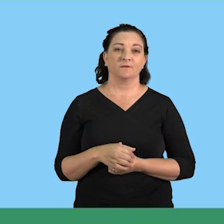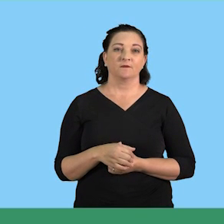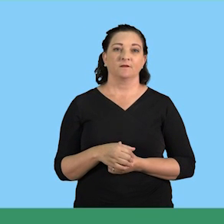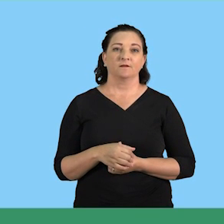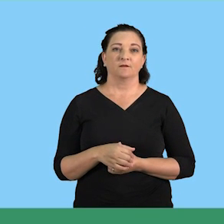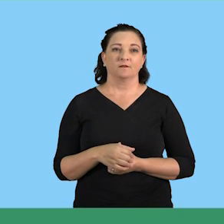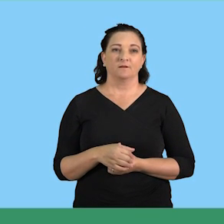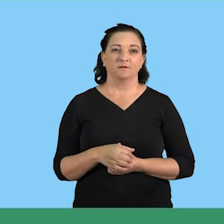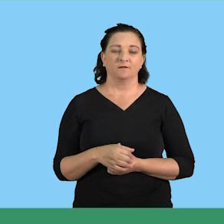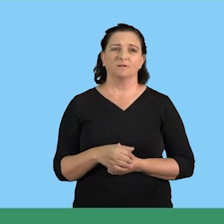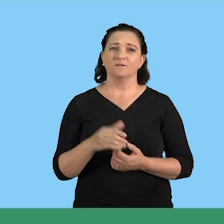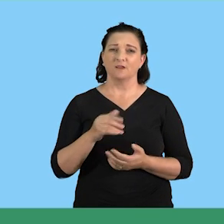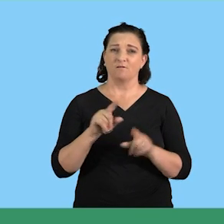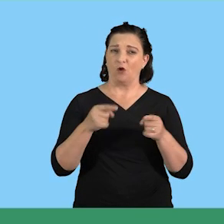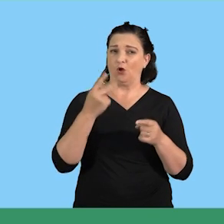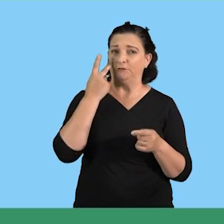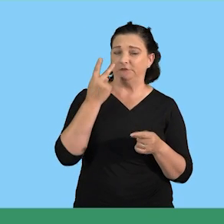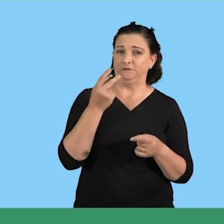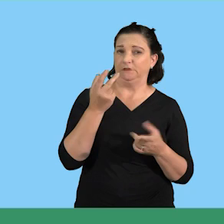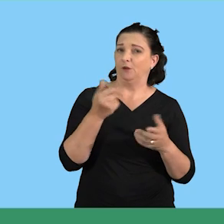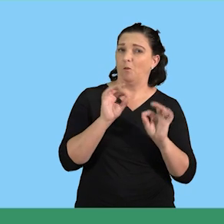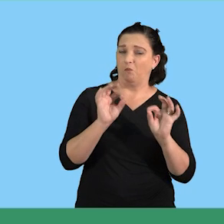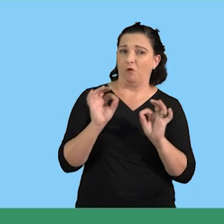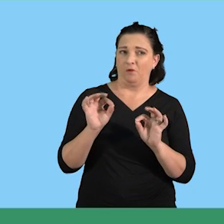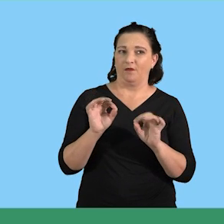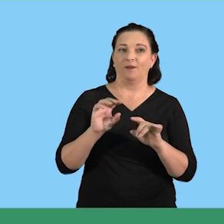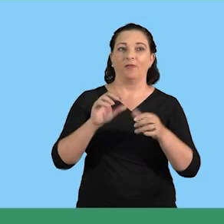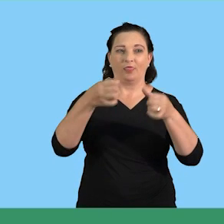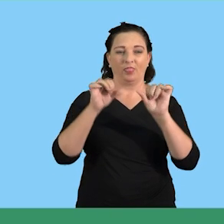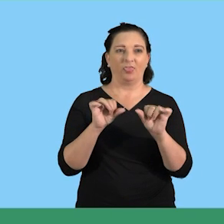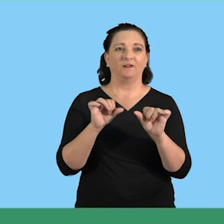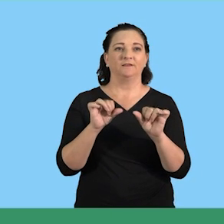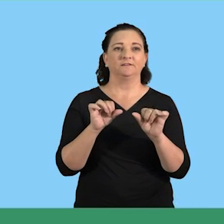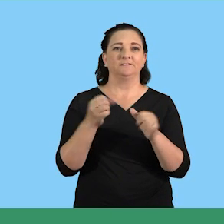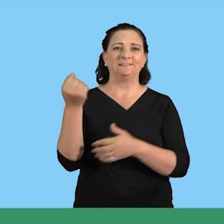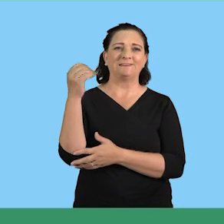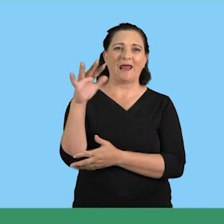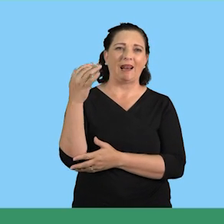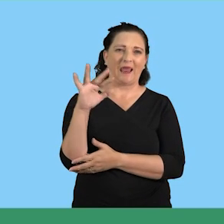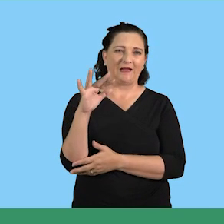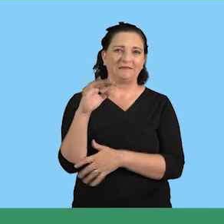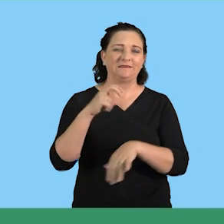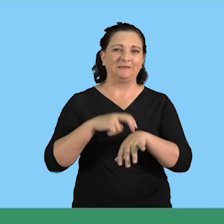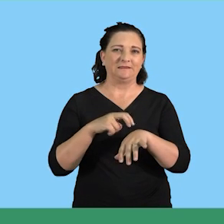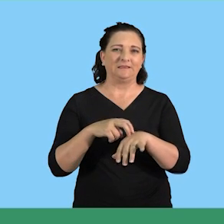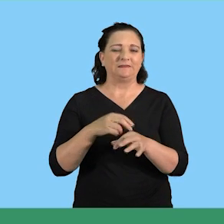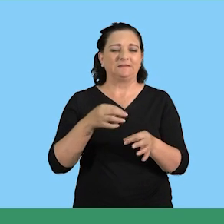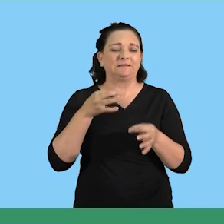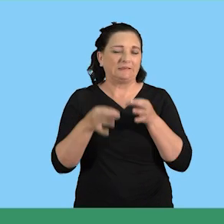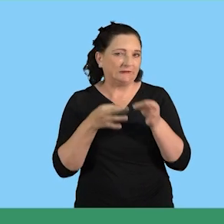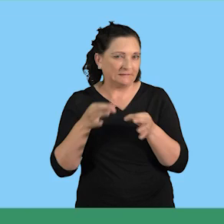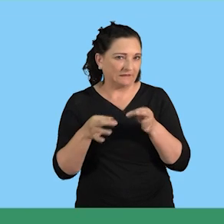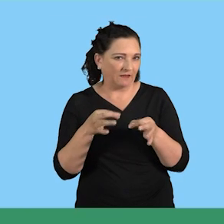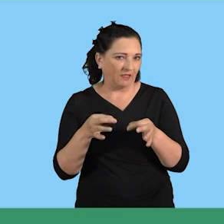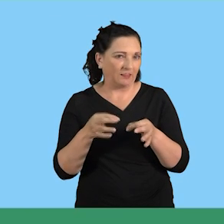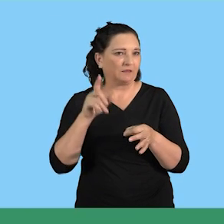need to also accommodate such people. Use outlines on slides and keep detailed